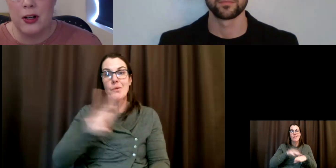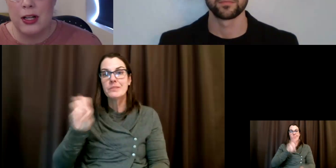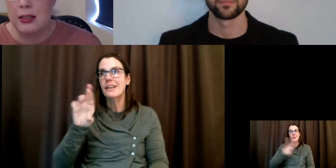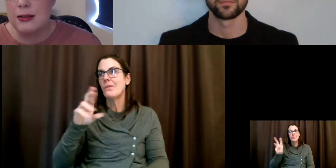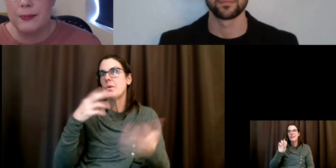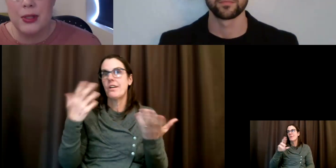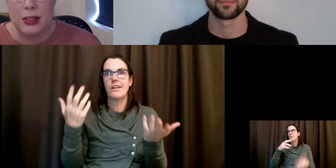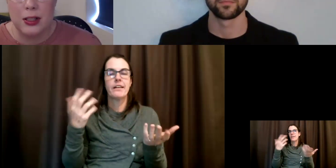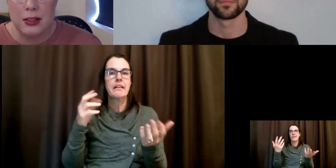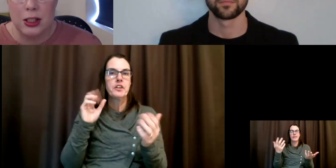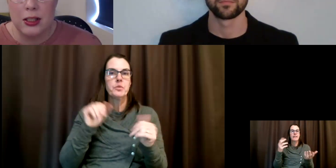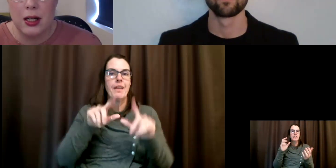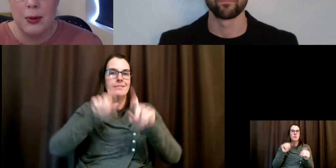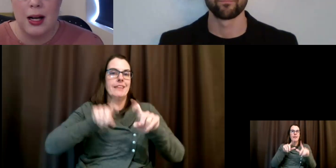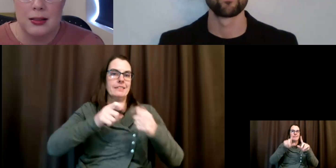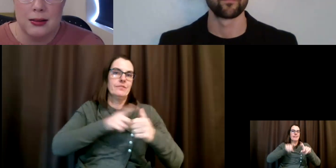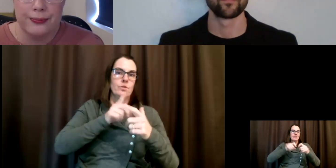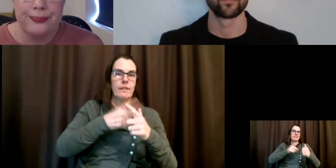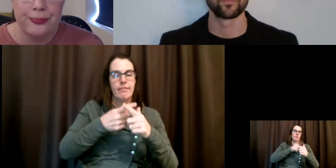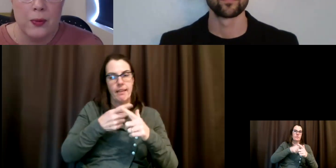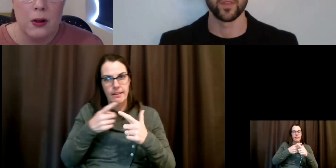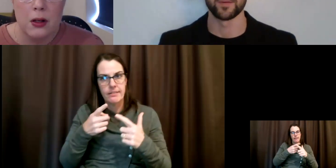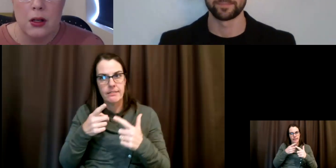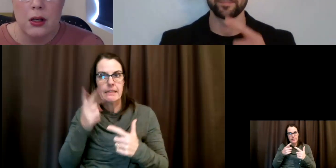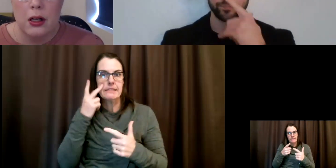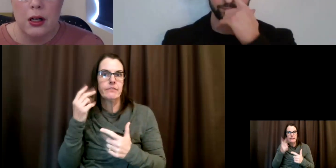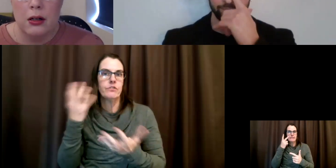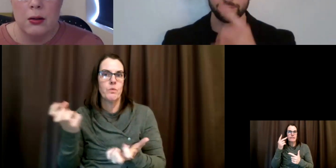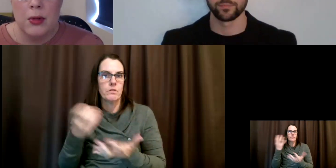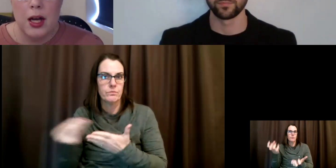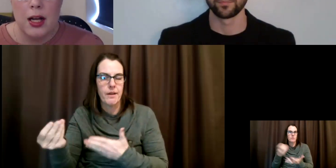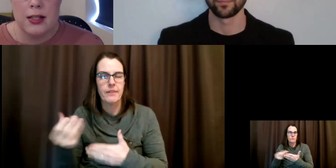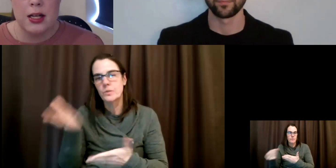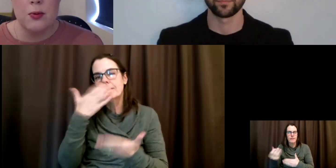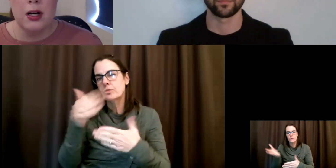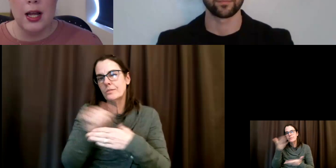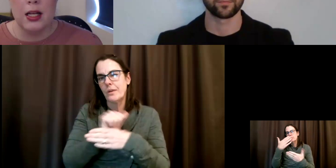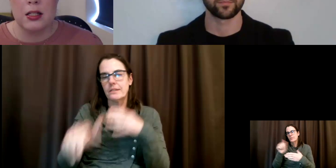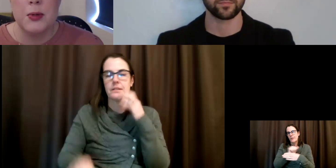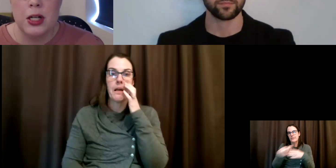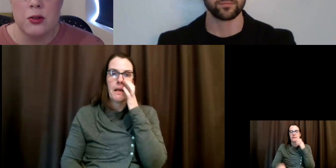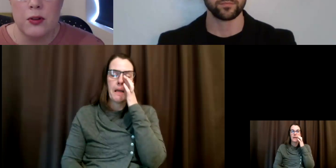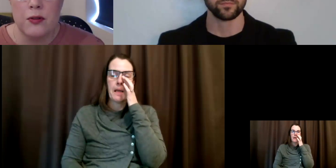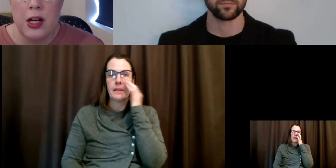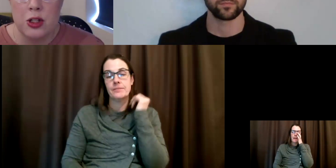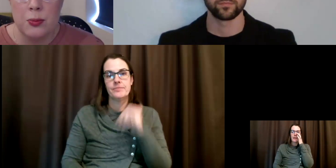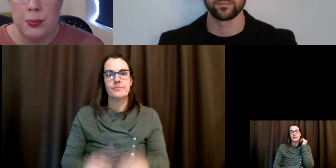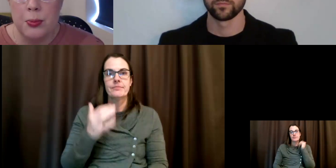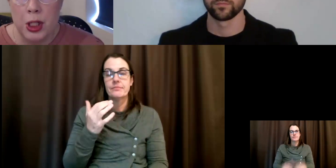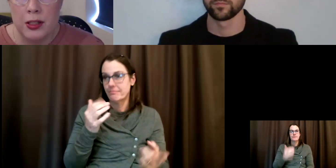work for your needs is a good practice. has anyone any experience